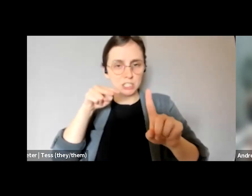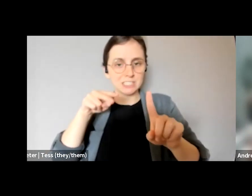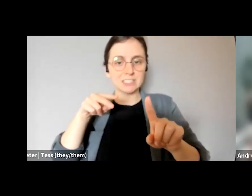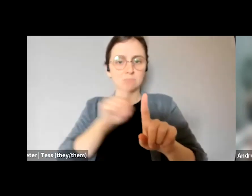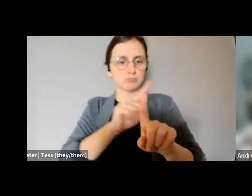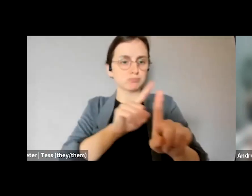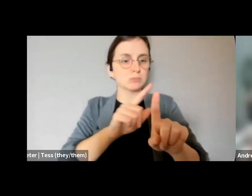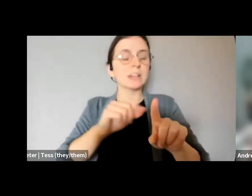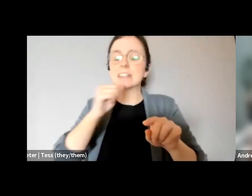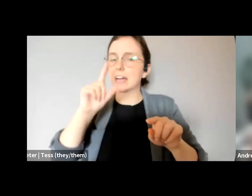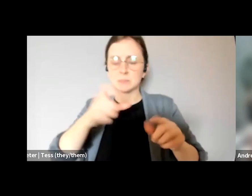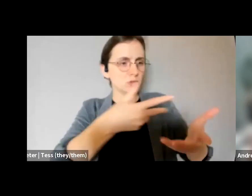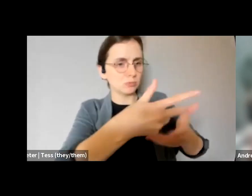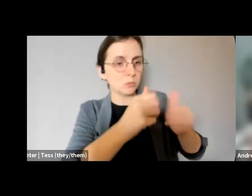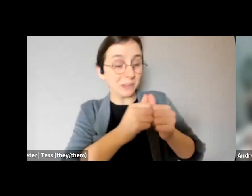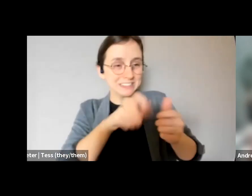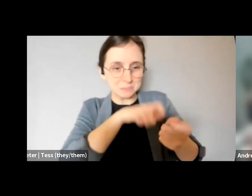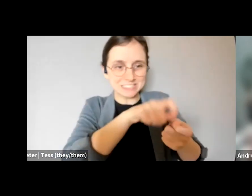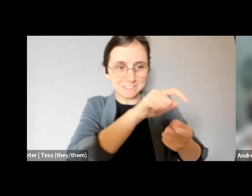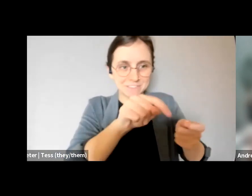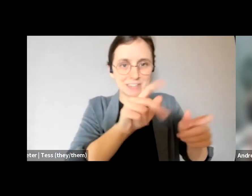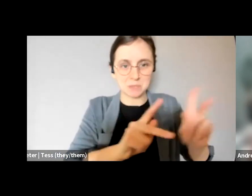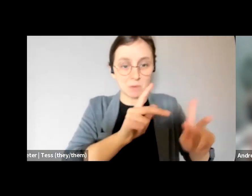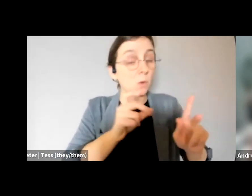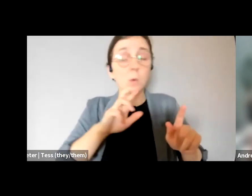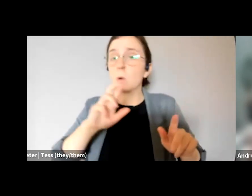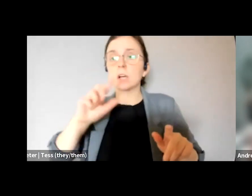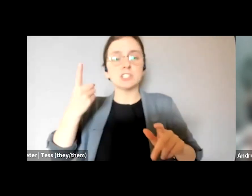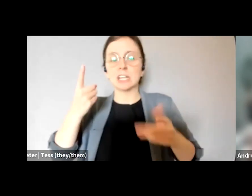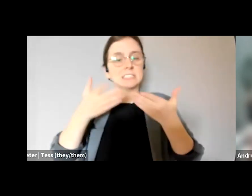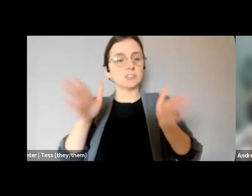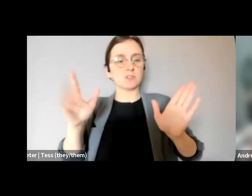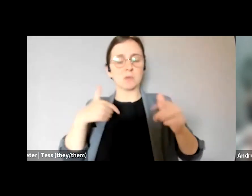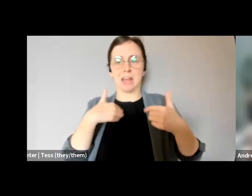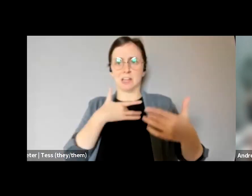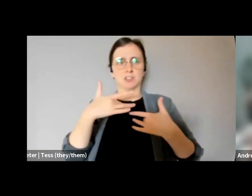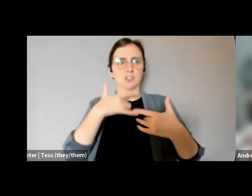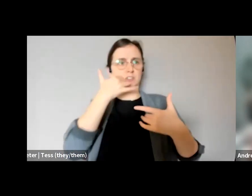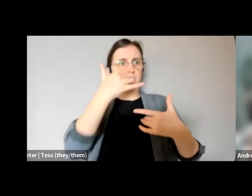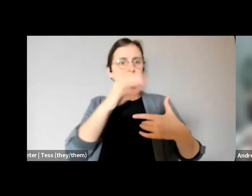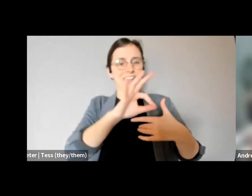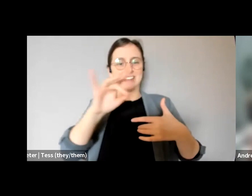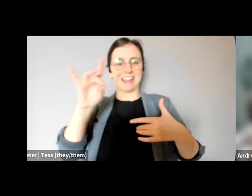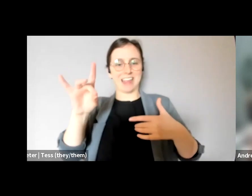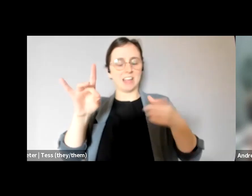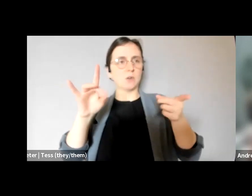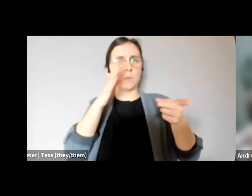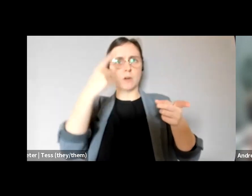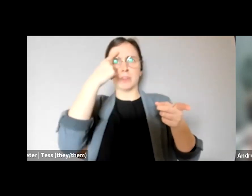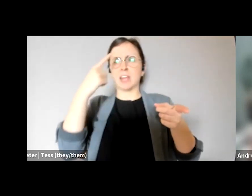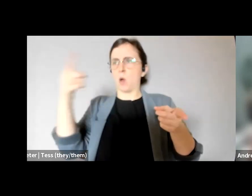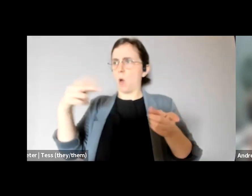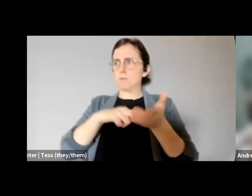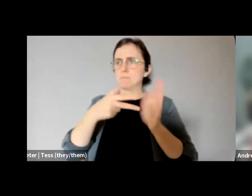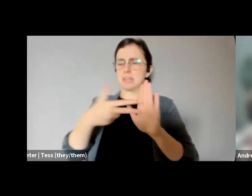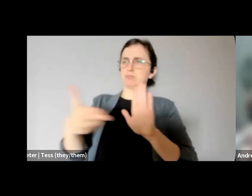other individuals, right? Or maybe it's just a concern that calling 988 will signal that there's trouble. And so then that will